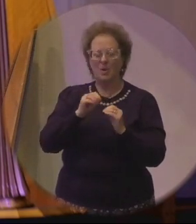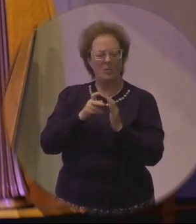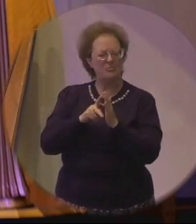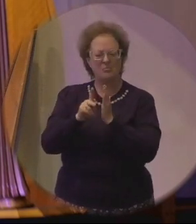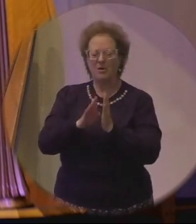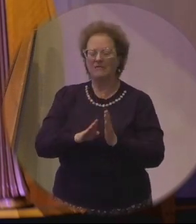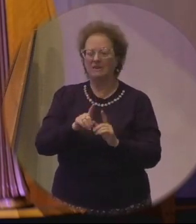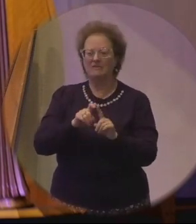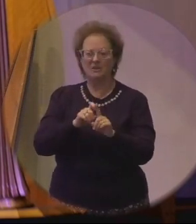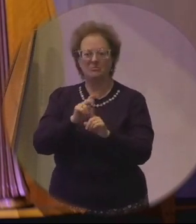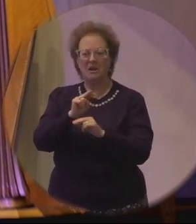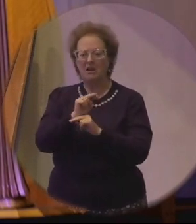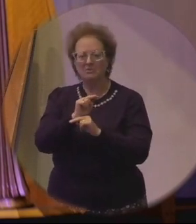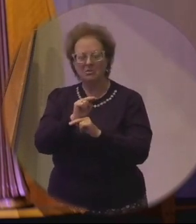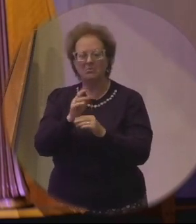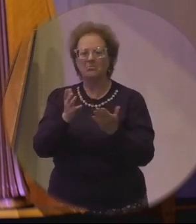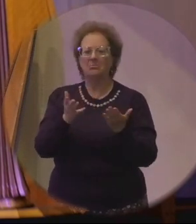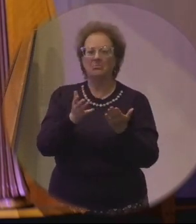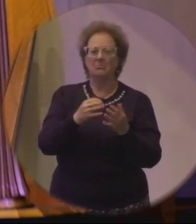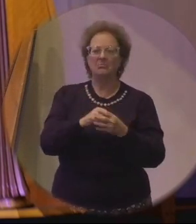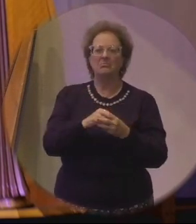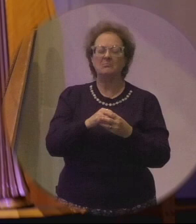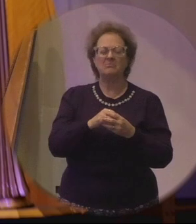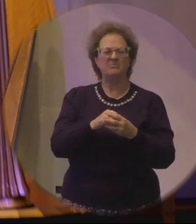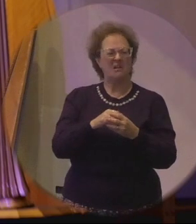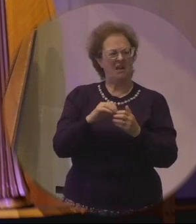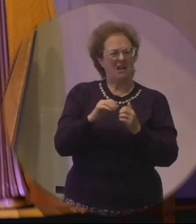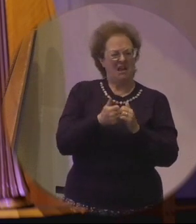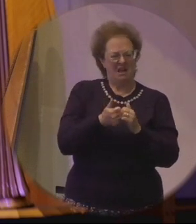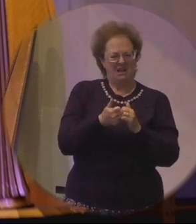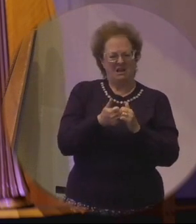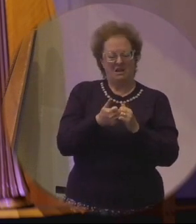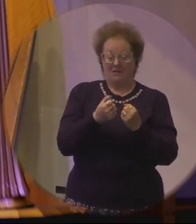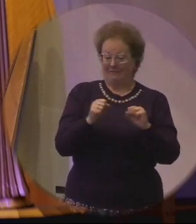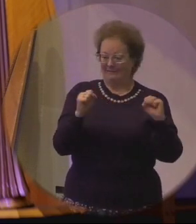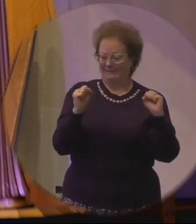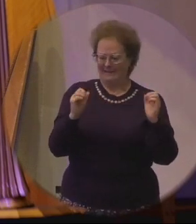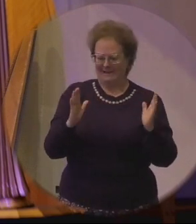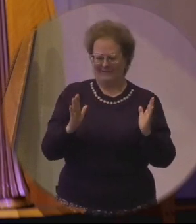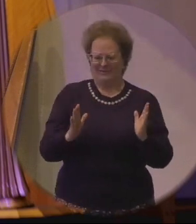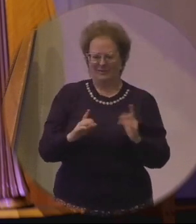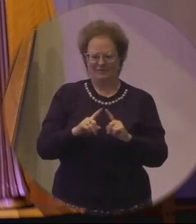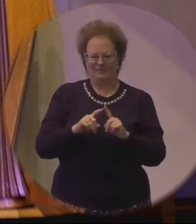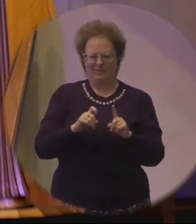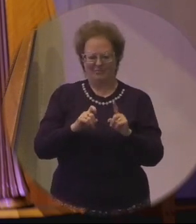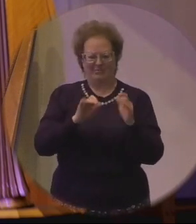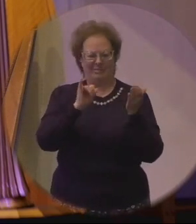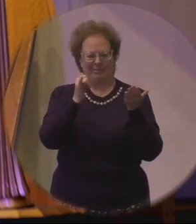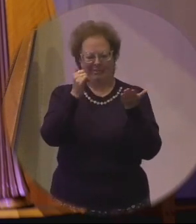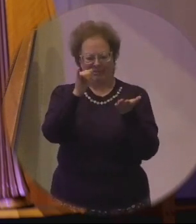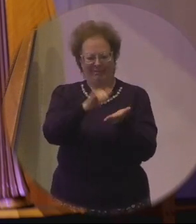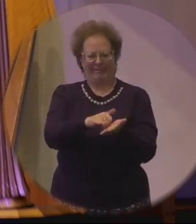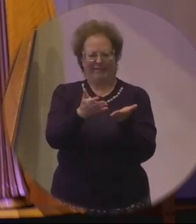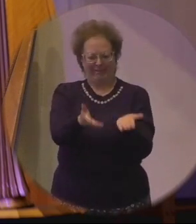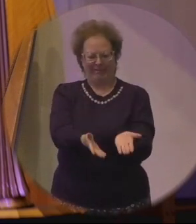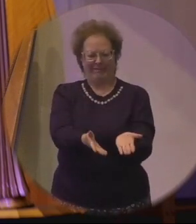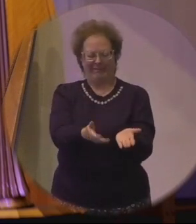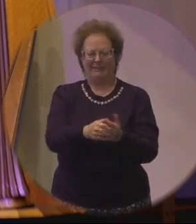out of Nazareth in the Old Testament. And so he wondered, how could the Messiah possibly come out of